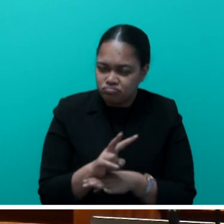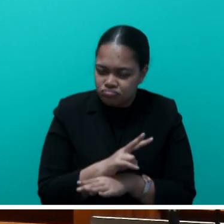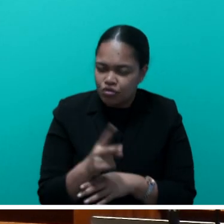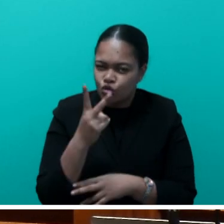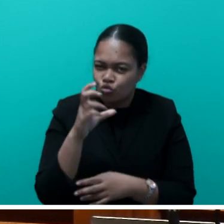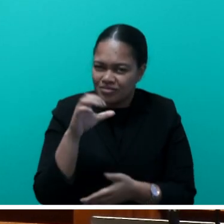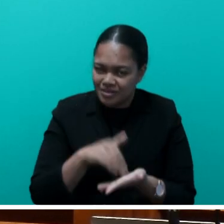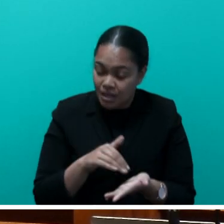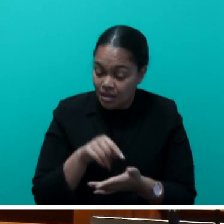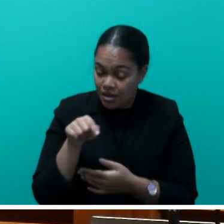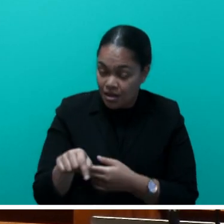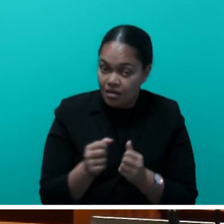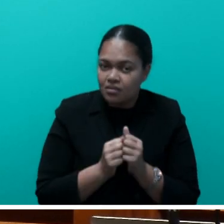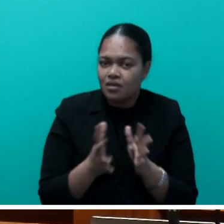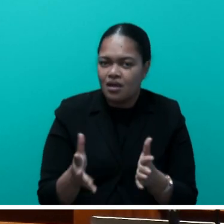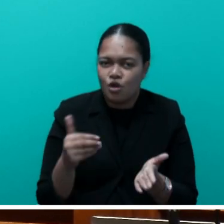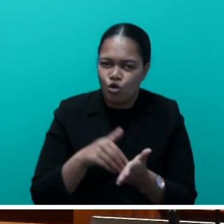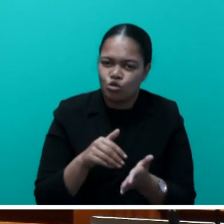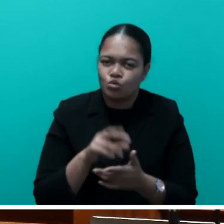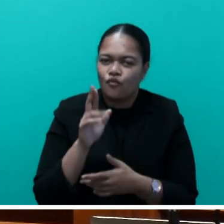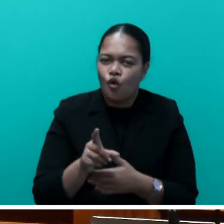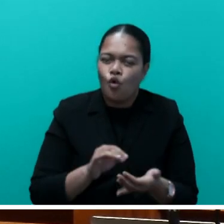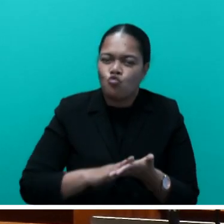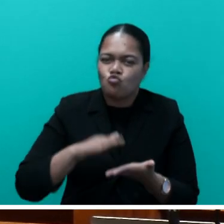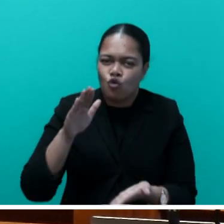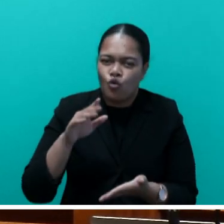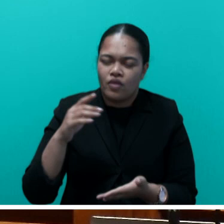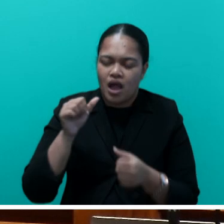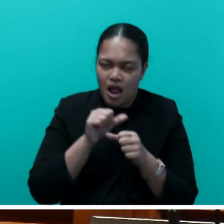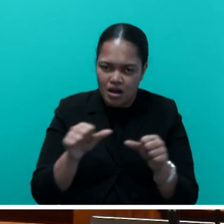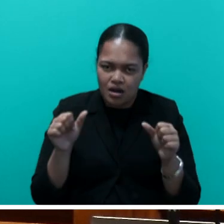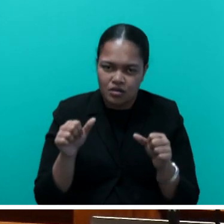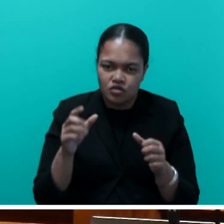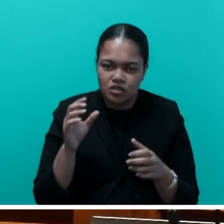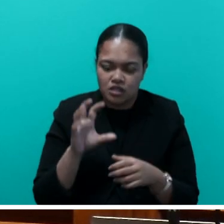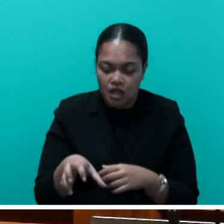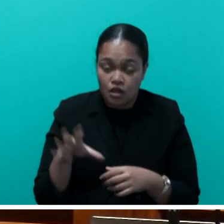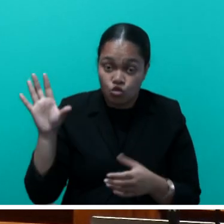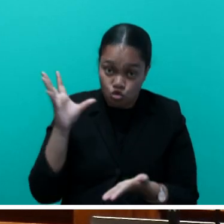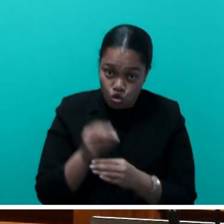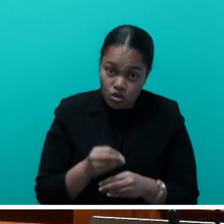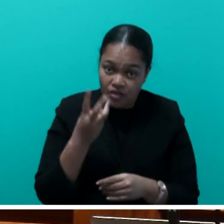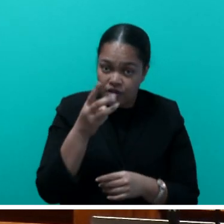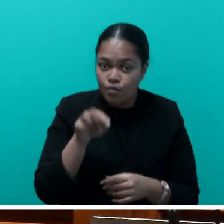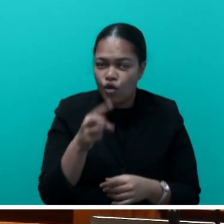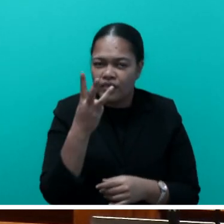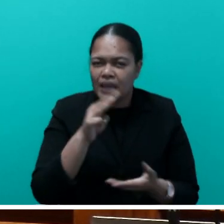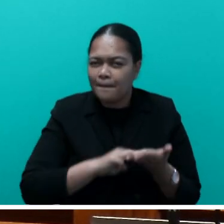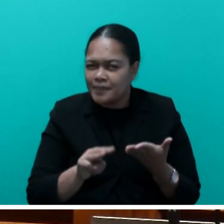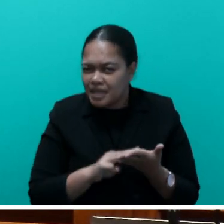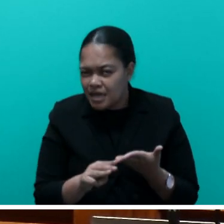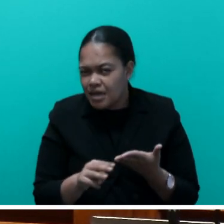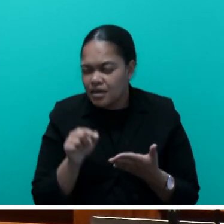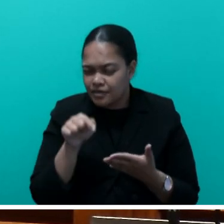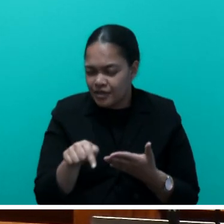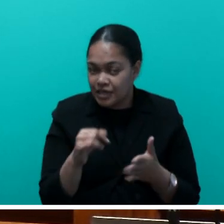have made immense contributions towards the growth of the agricultural sector. The total allocation of around $3.3 million to these